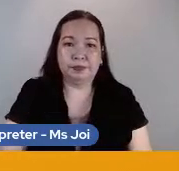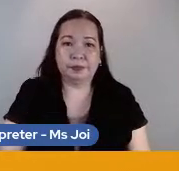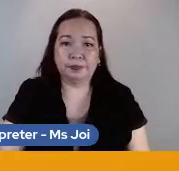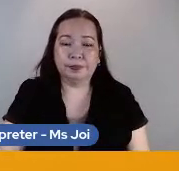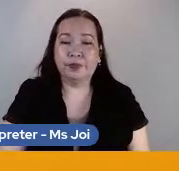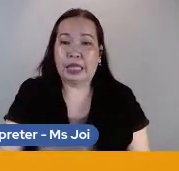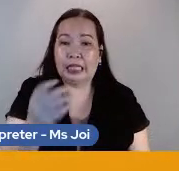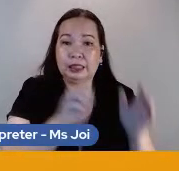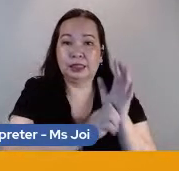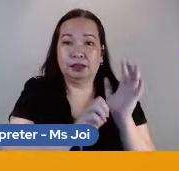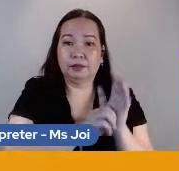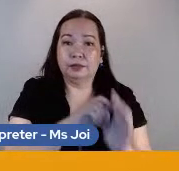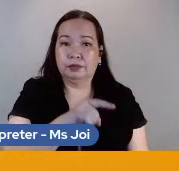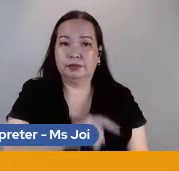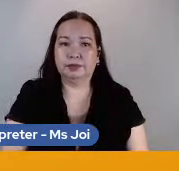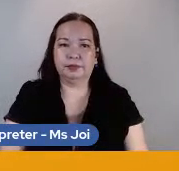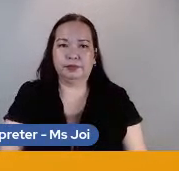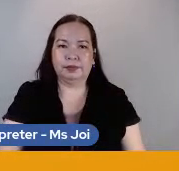is